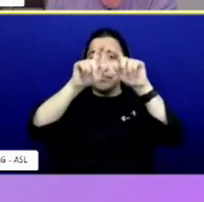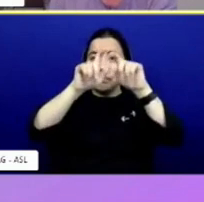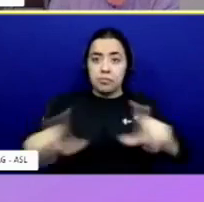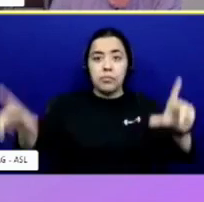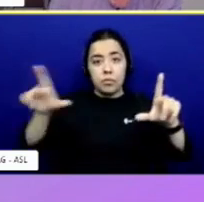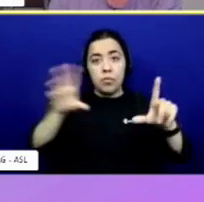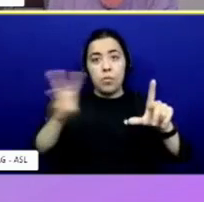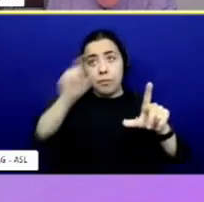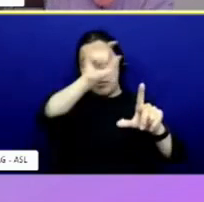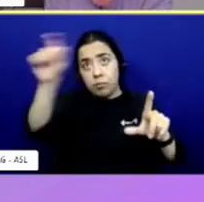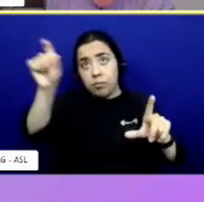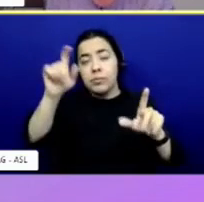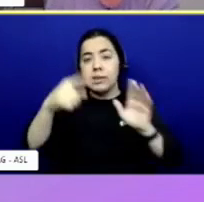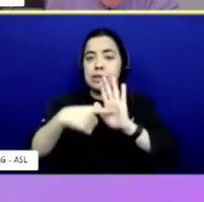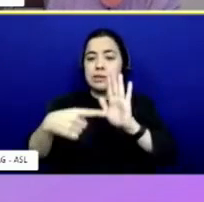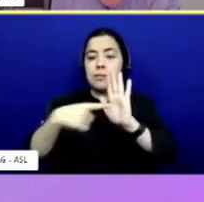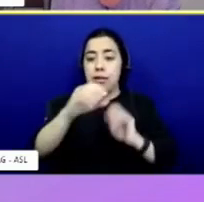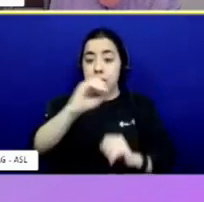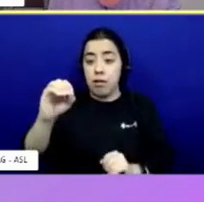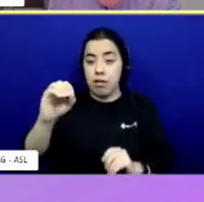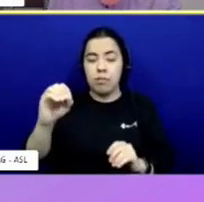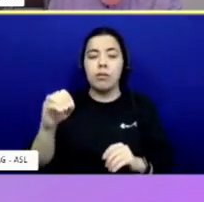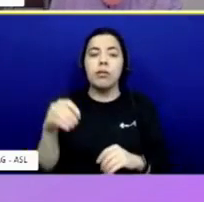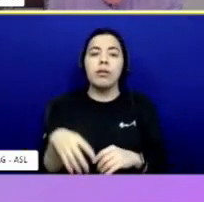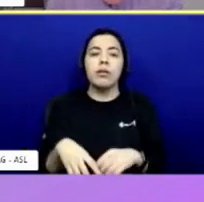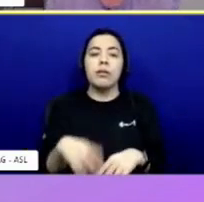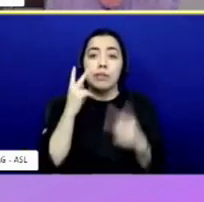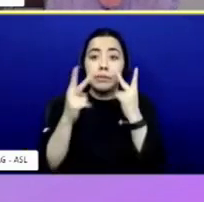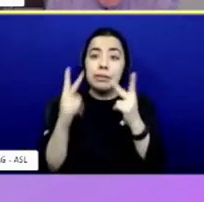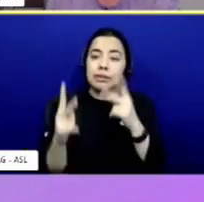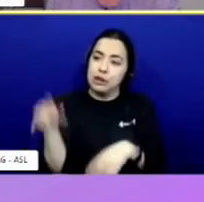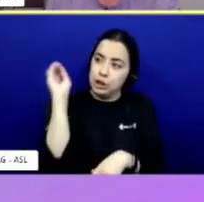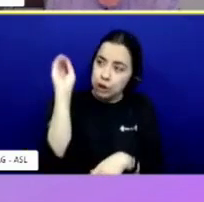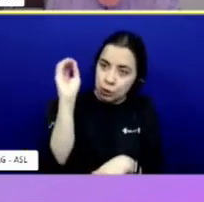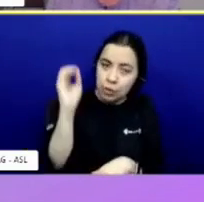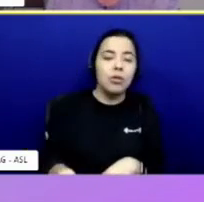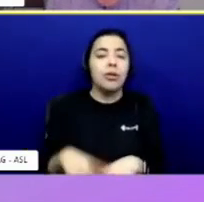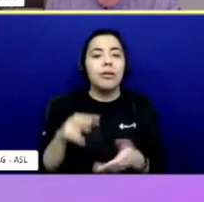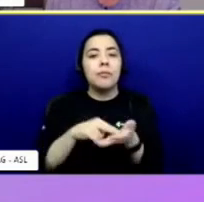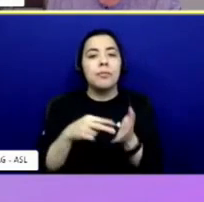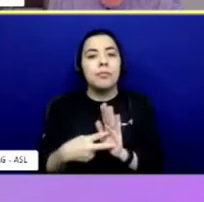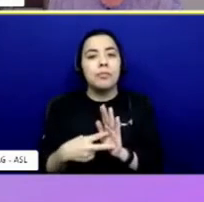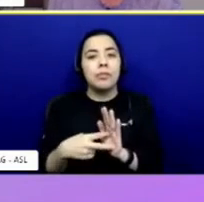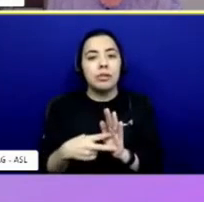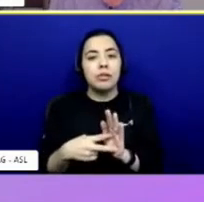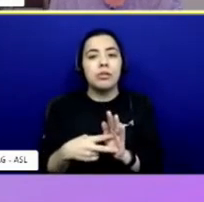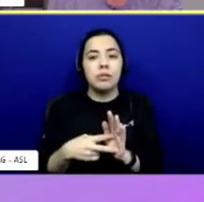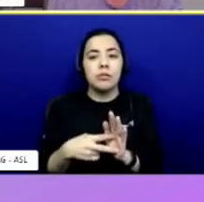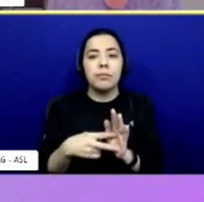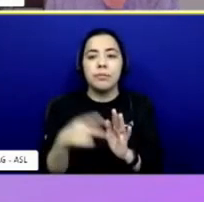height 0 as cues to just prune that element from the accessibility tree.